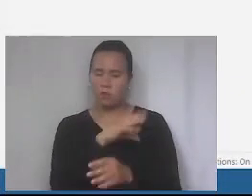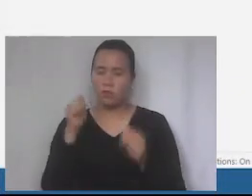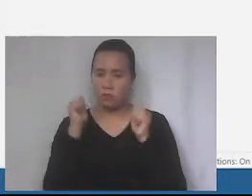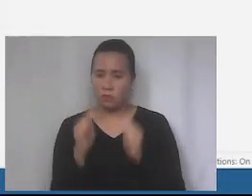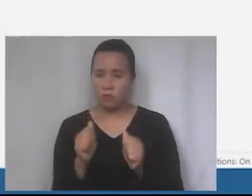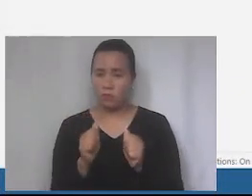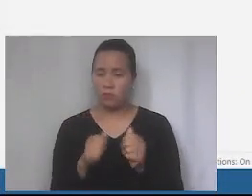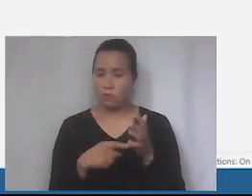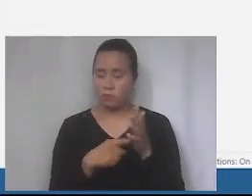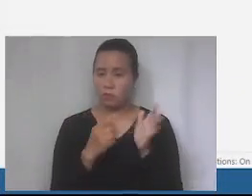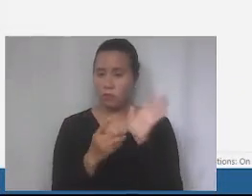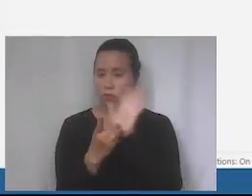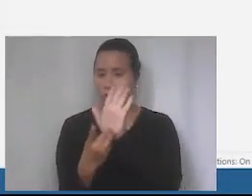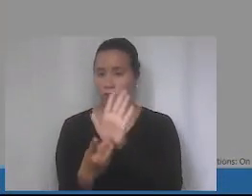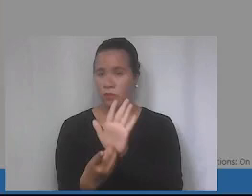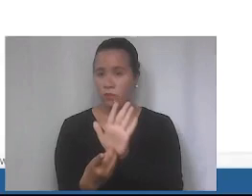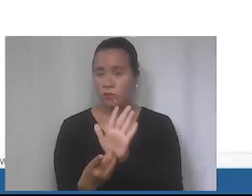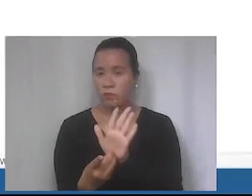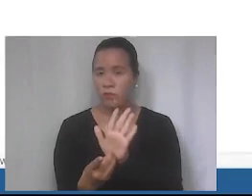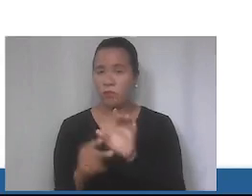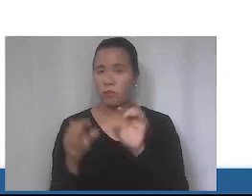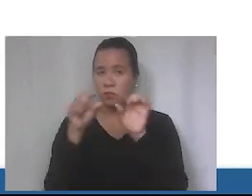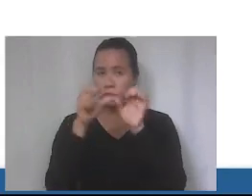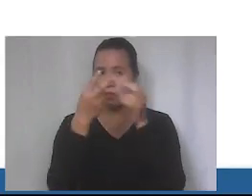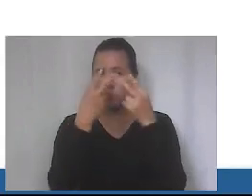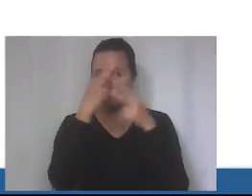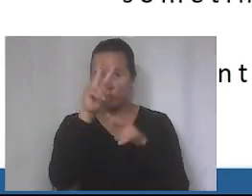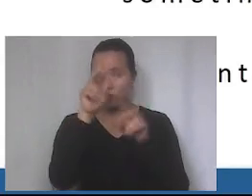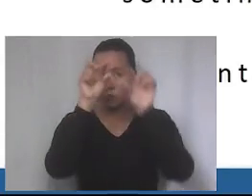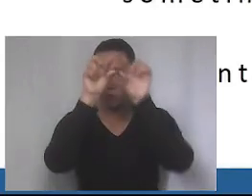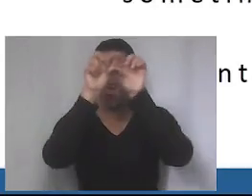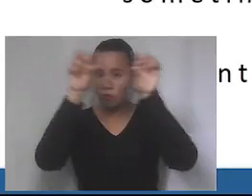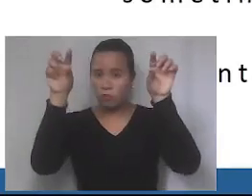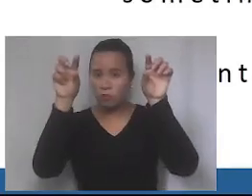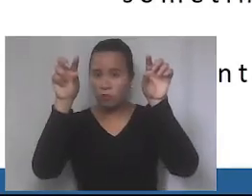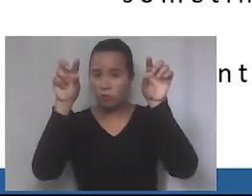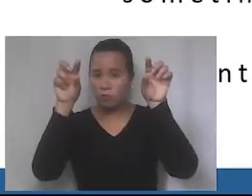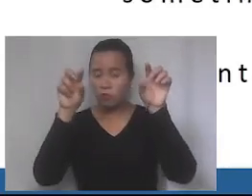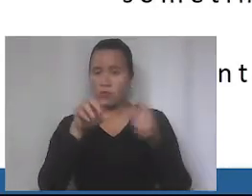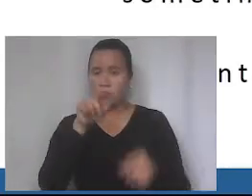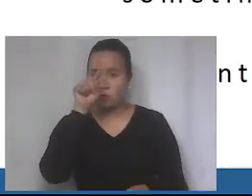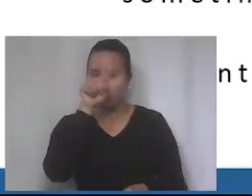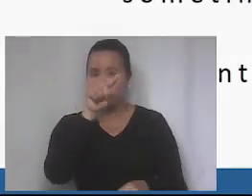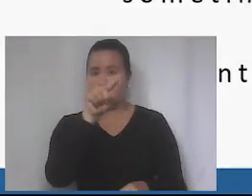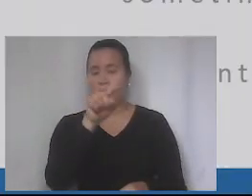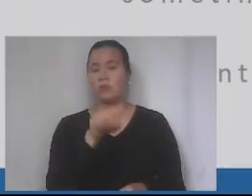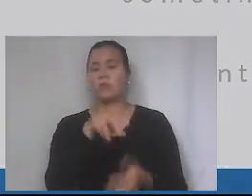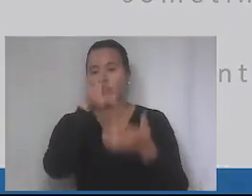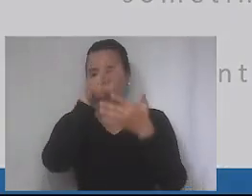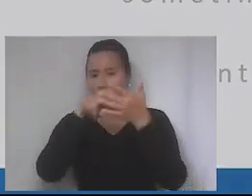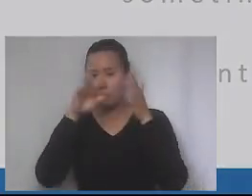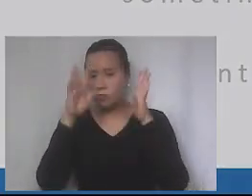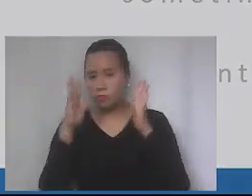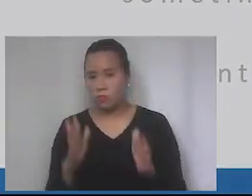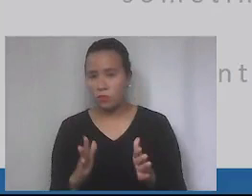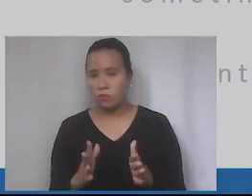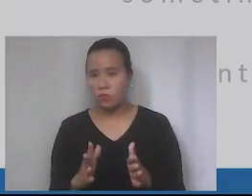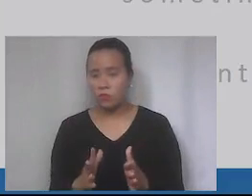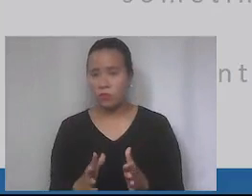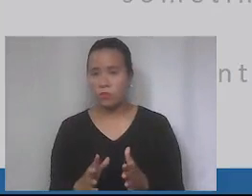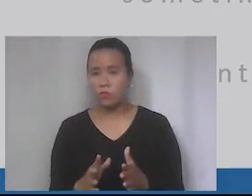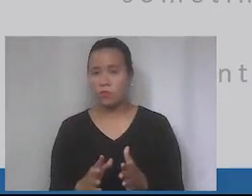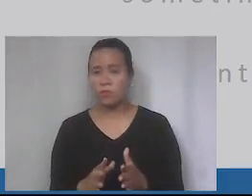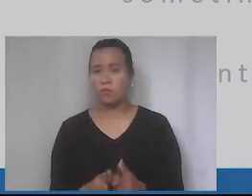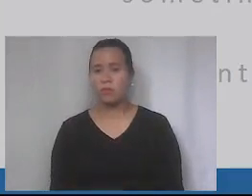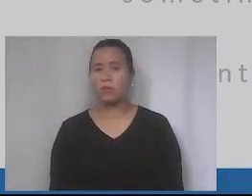of all ages and abilities. Let's have some demo. Under the View tab, click Immersive